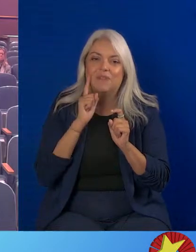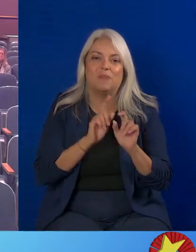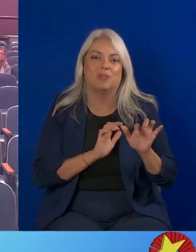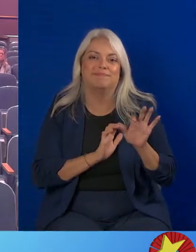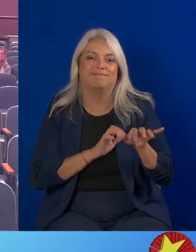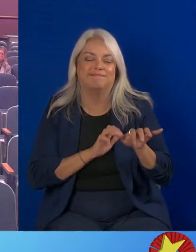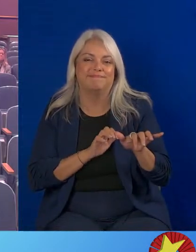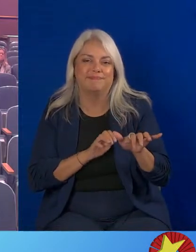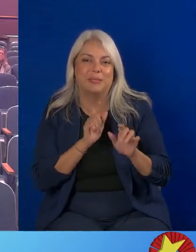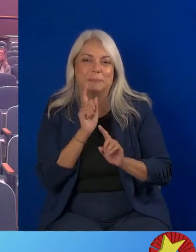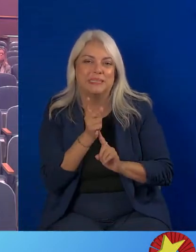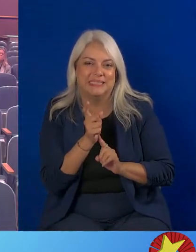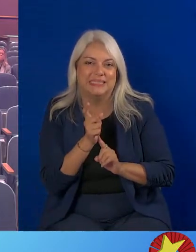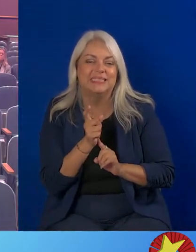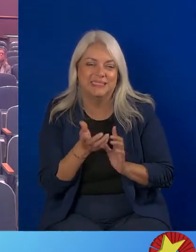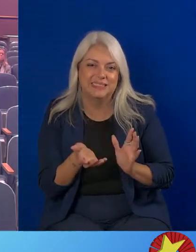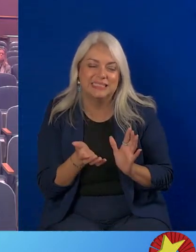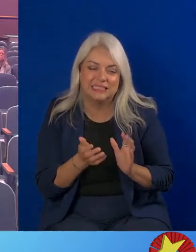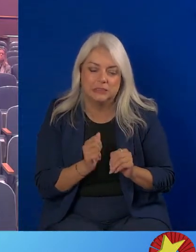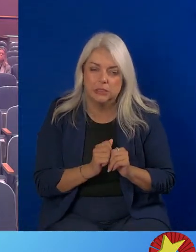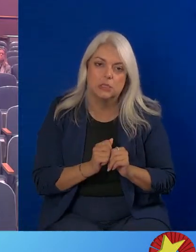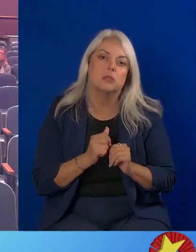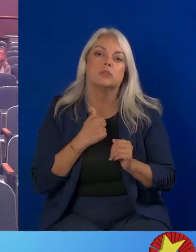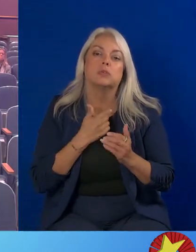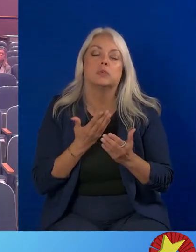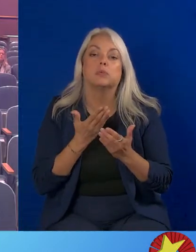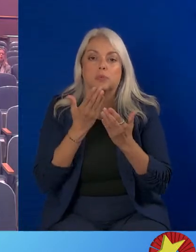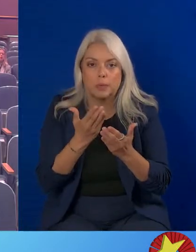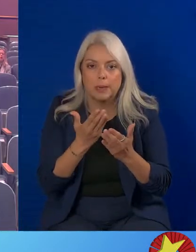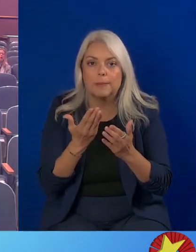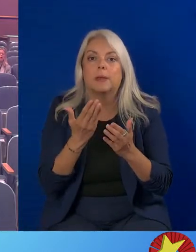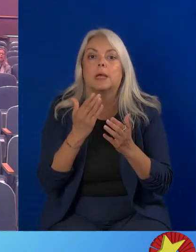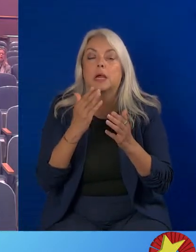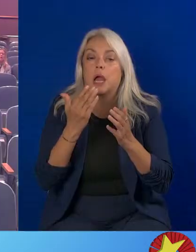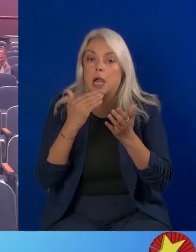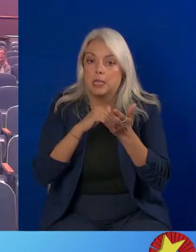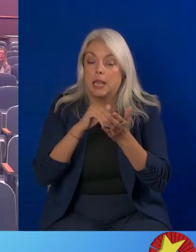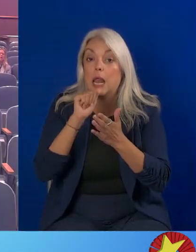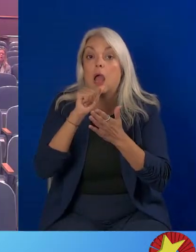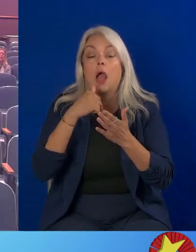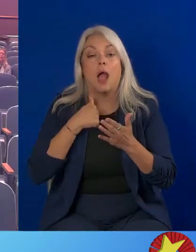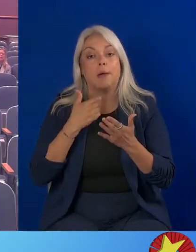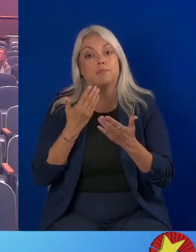So, and I would also just recommend to reference the agenda item number,